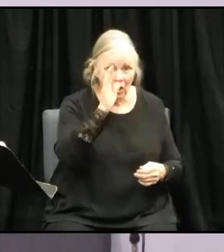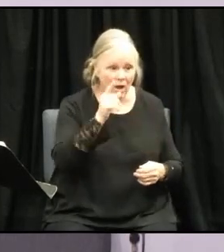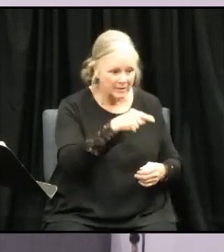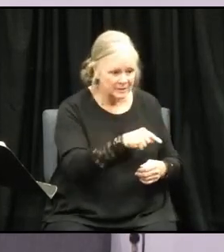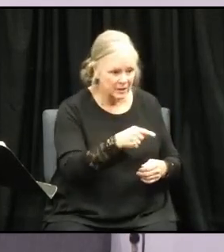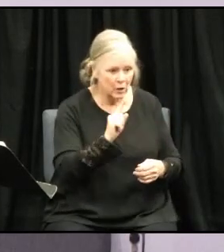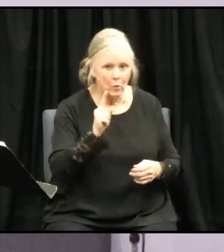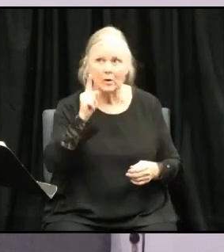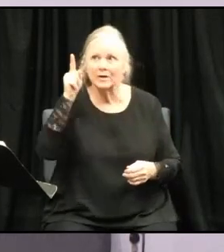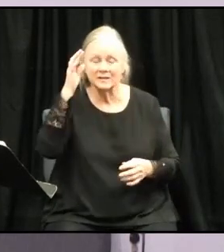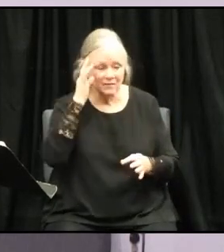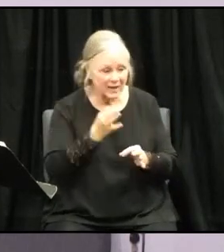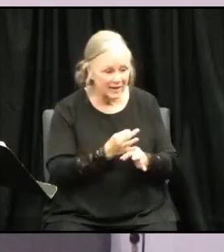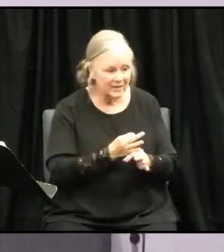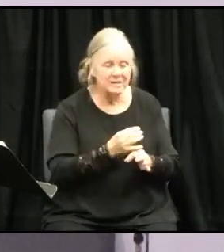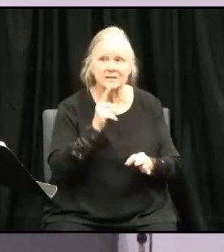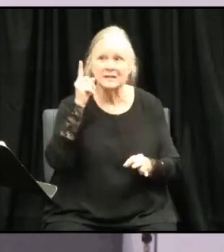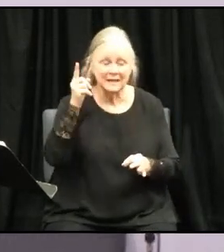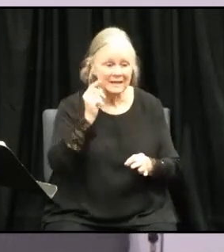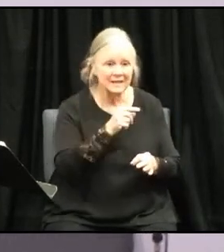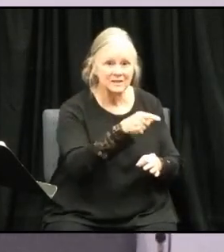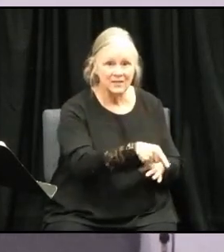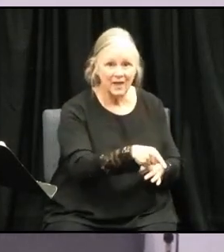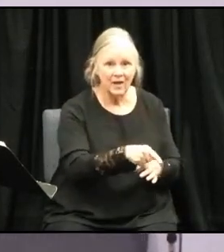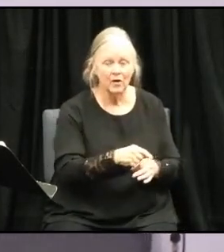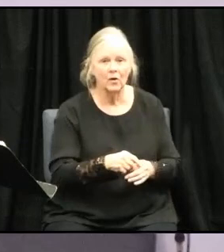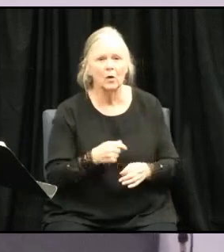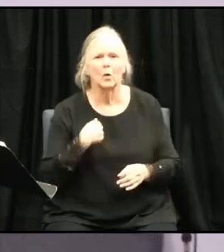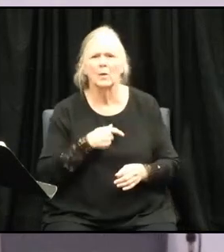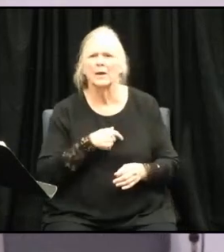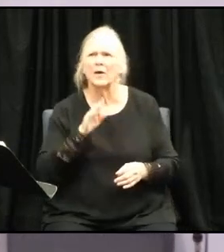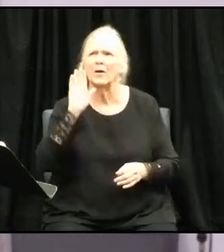faithful. And we are his beloved children in Christ.